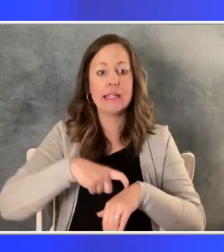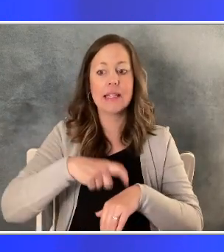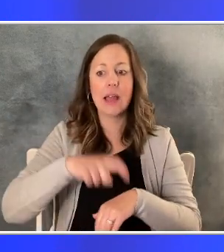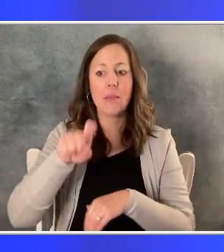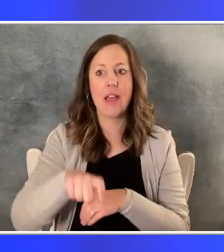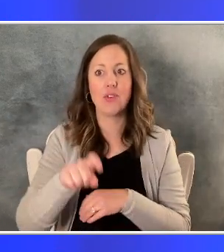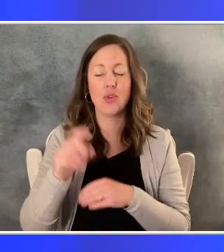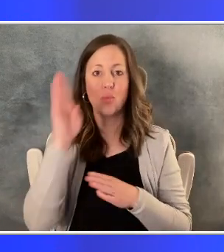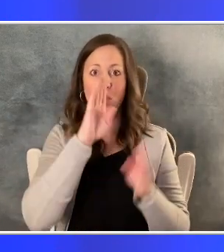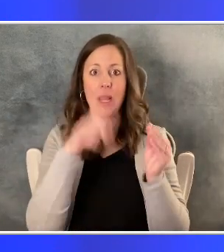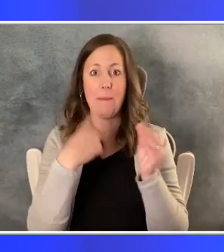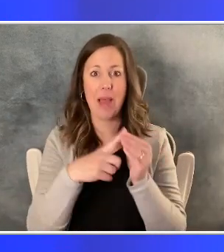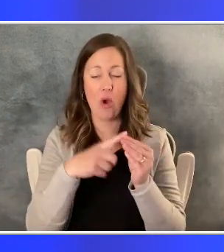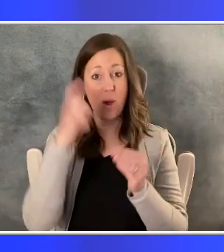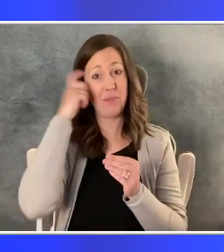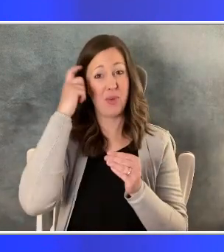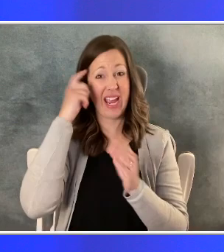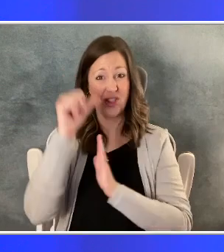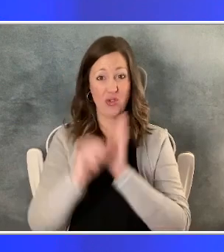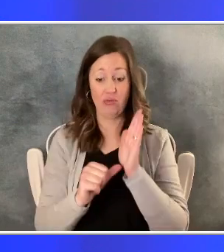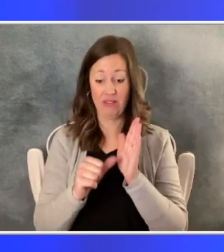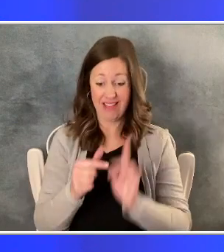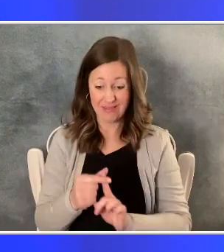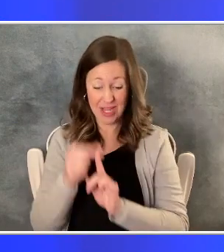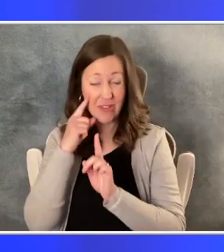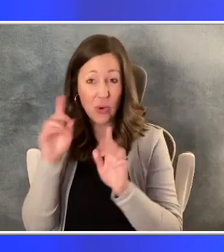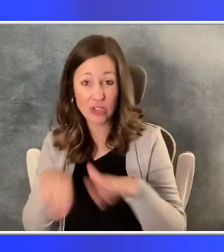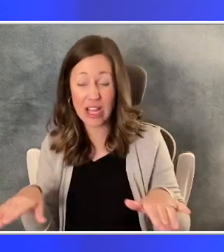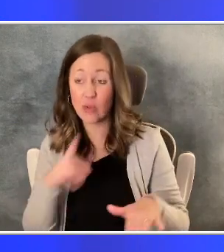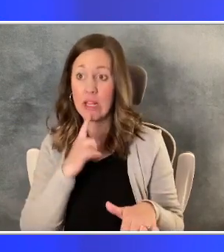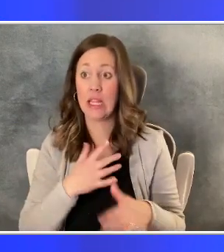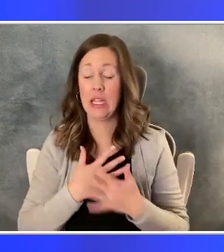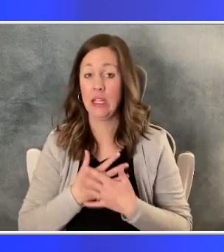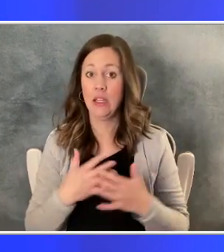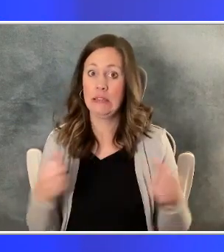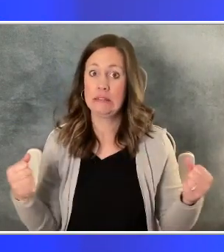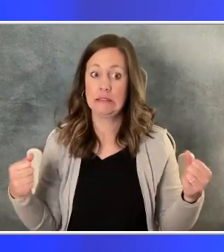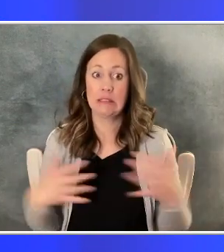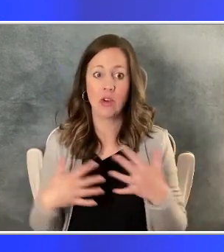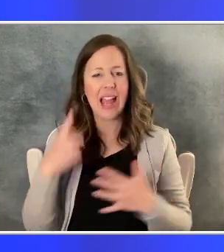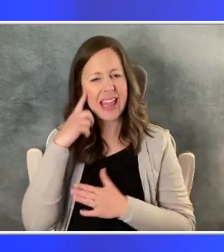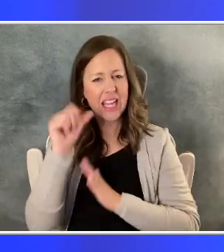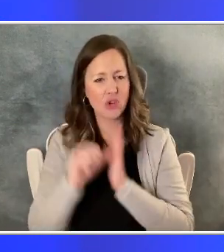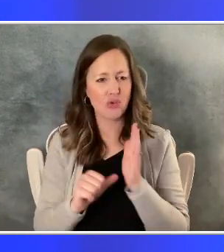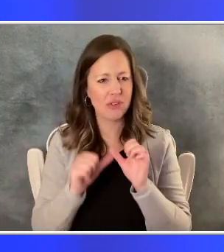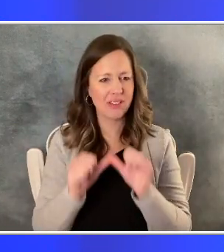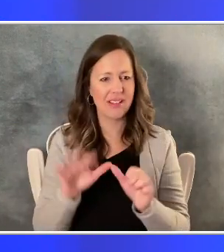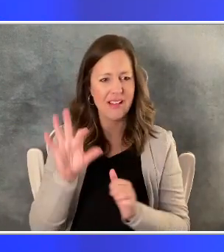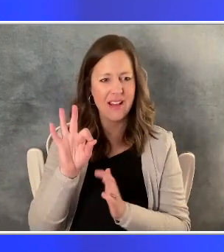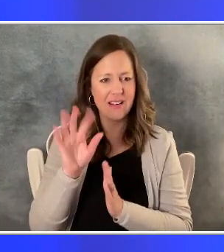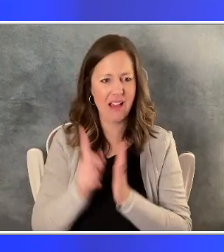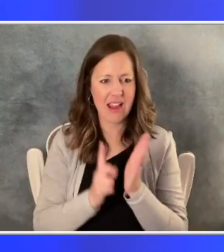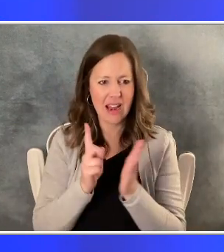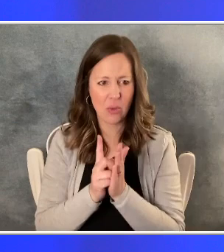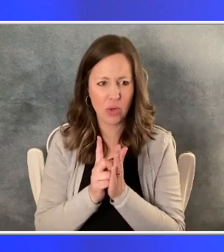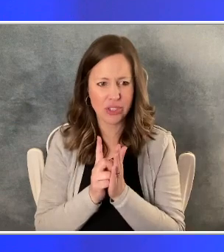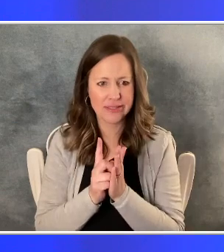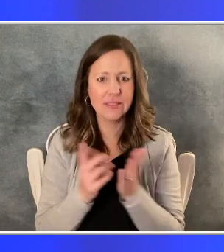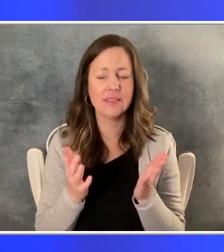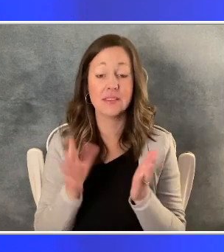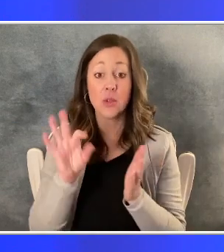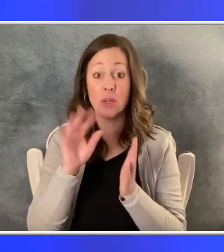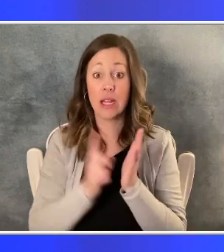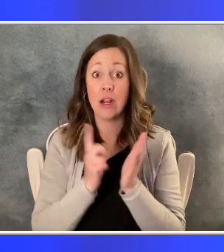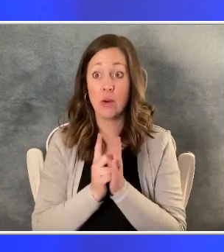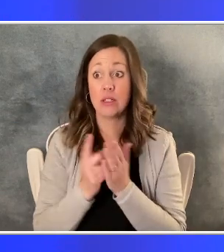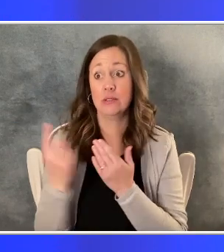brain, especially on a child, it's just devastatingly scary. I think the surgery lasted about 9 hours or so. So 9 hours of just being in the waiting room with